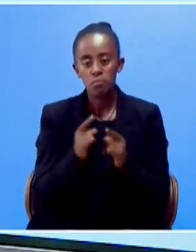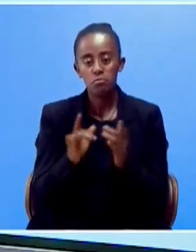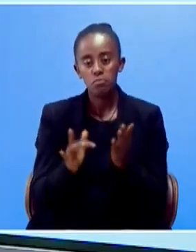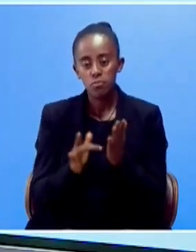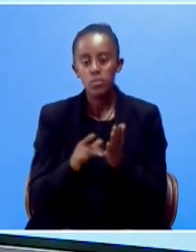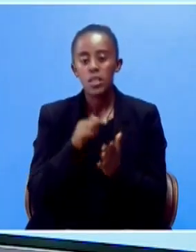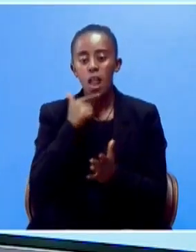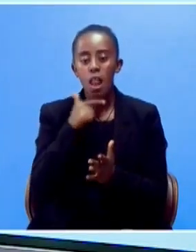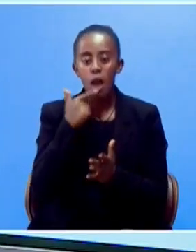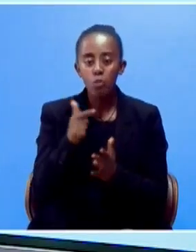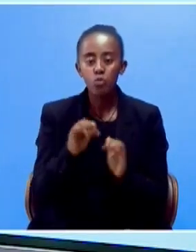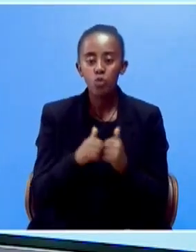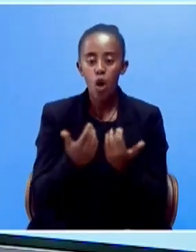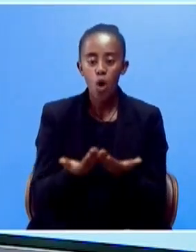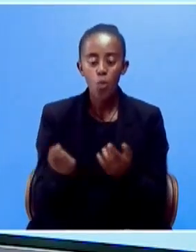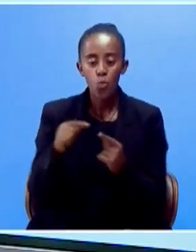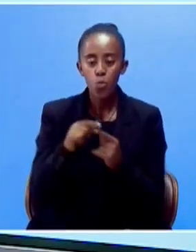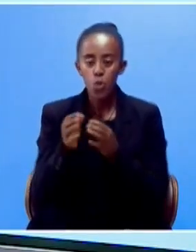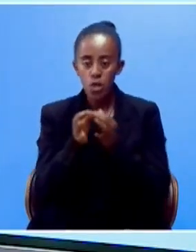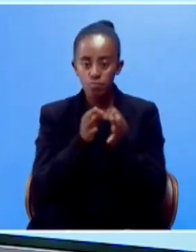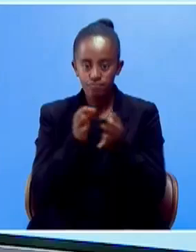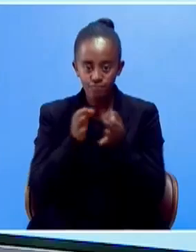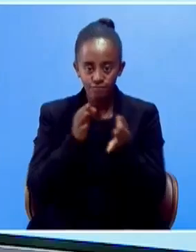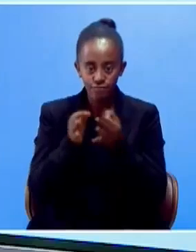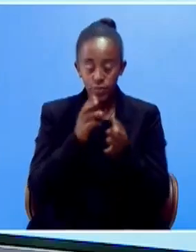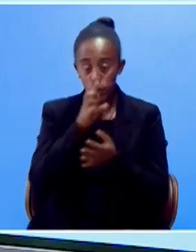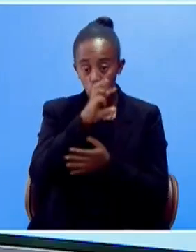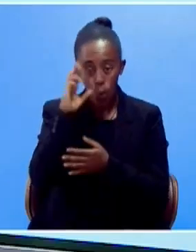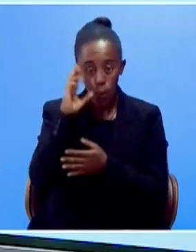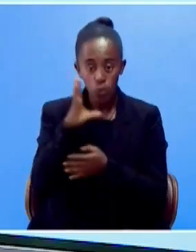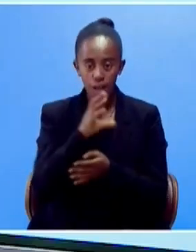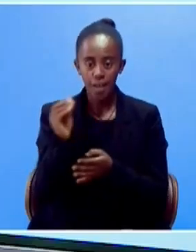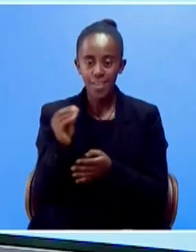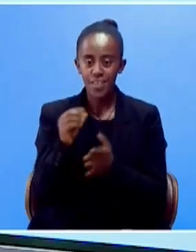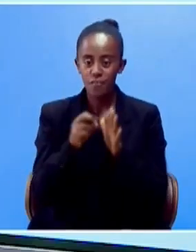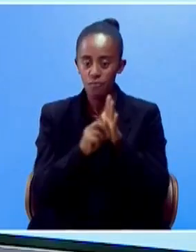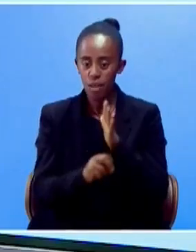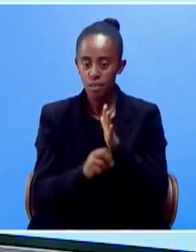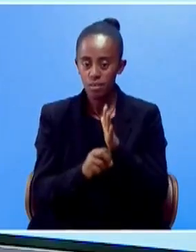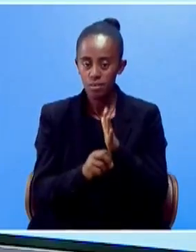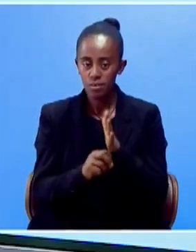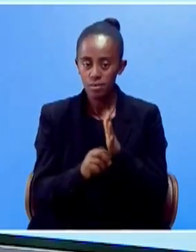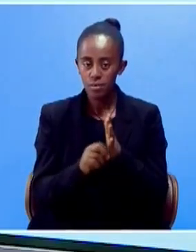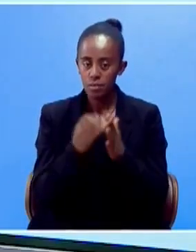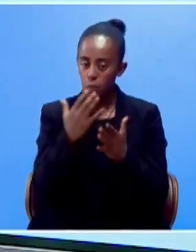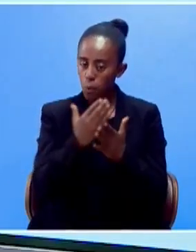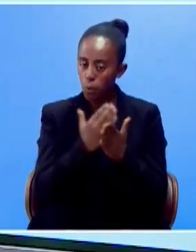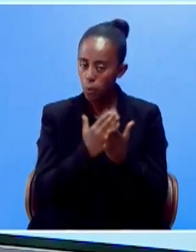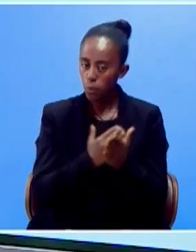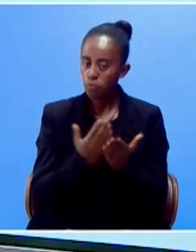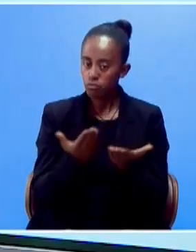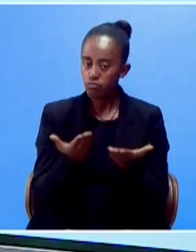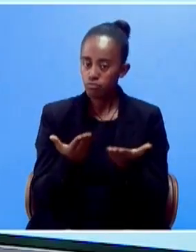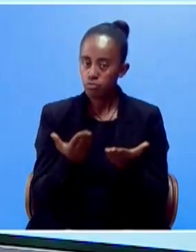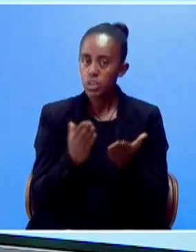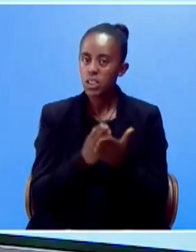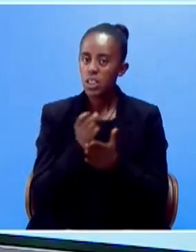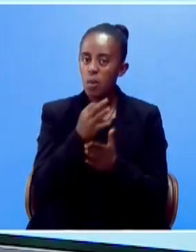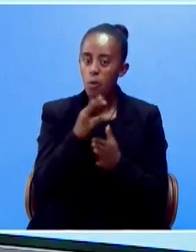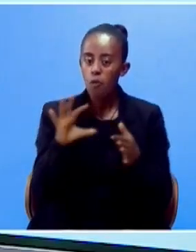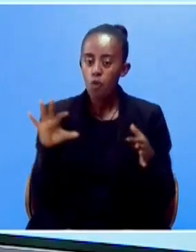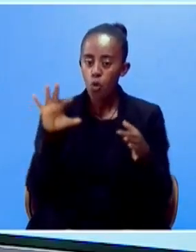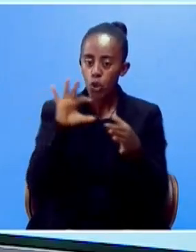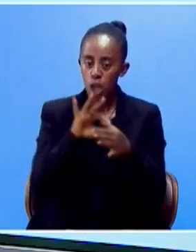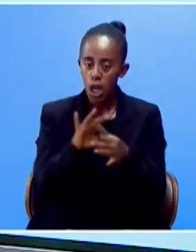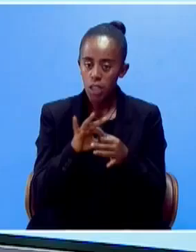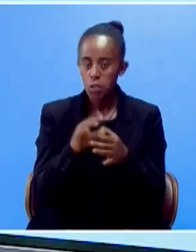language how we express cause and effect. Can you mention some of them? Can you mention some of the conjunctions that